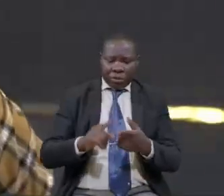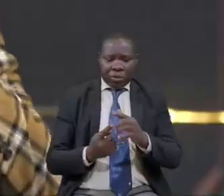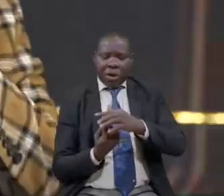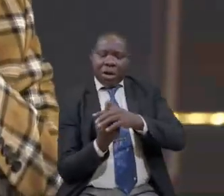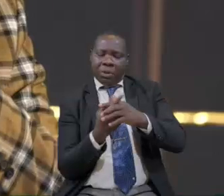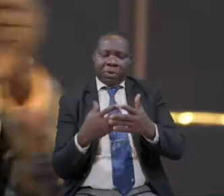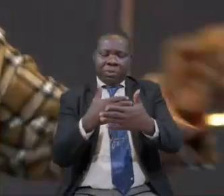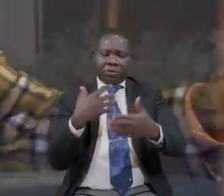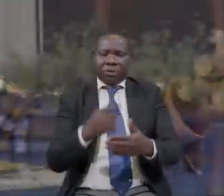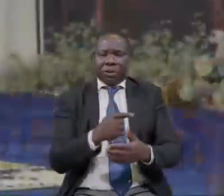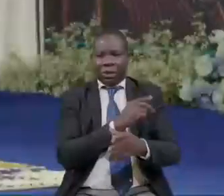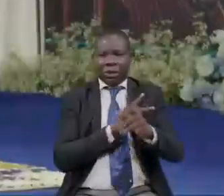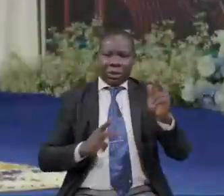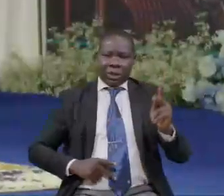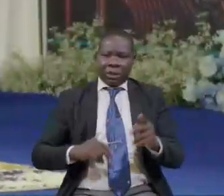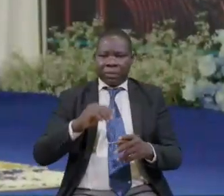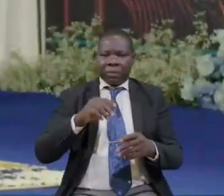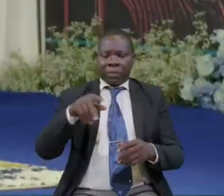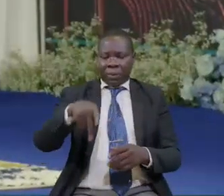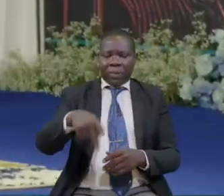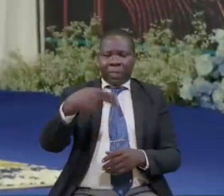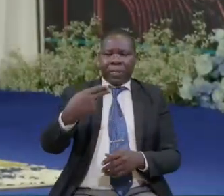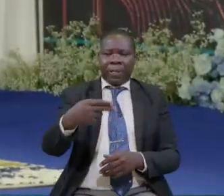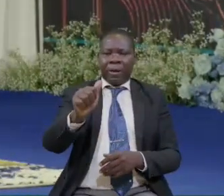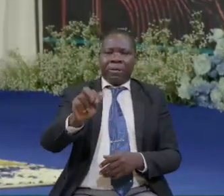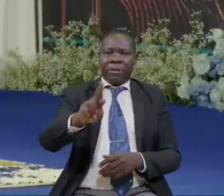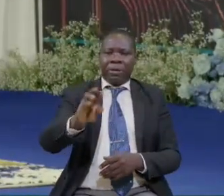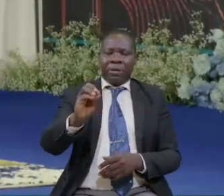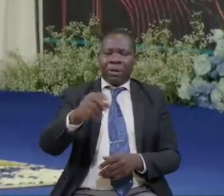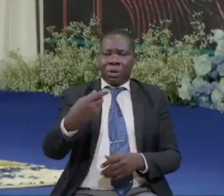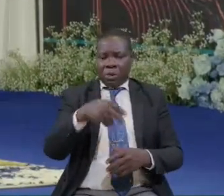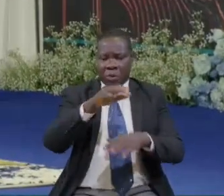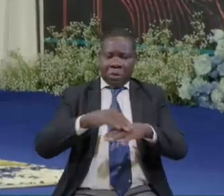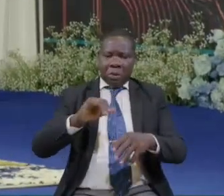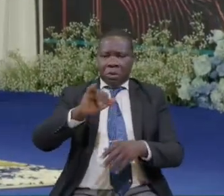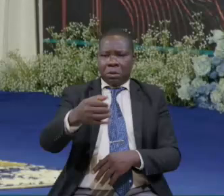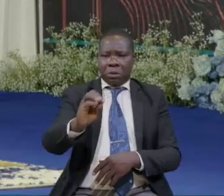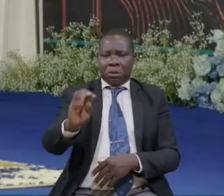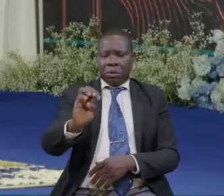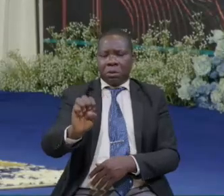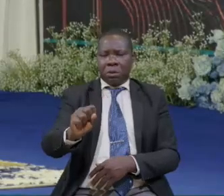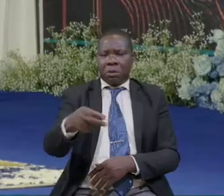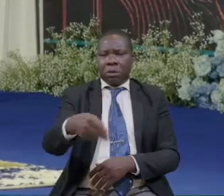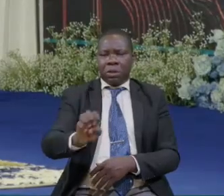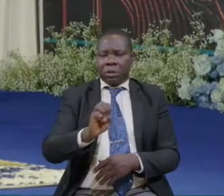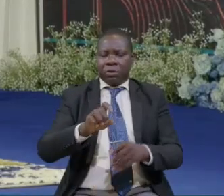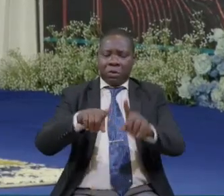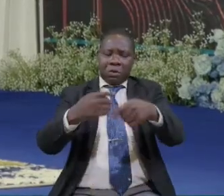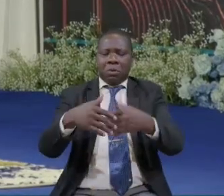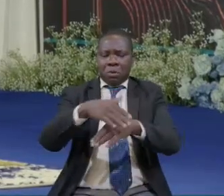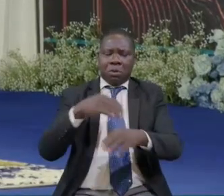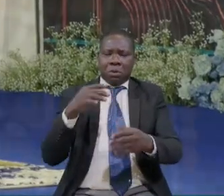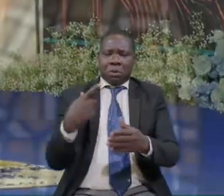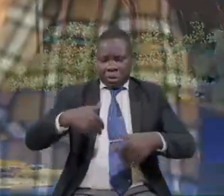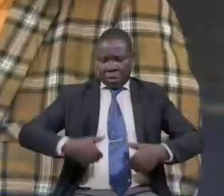called Joseph. He was in the prison. He said, go call the young man. And he said, Joseph, in the